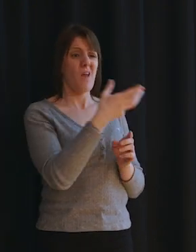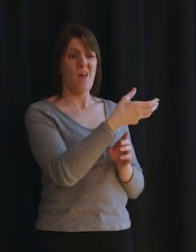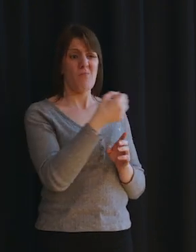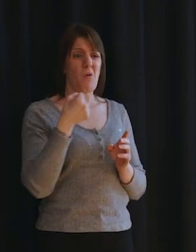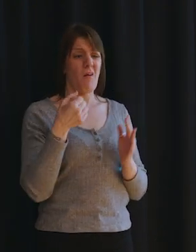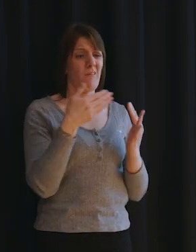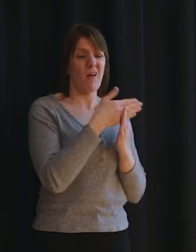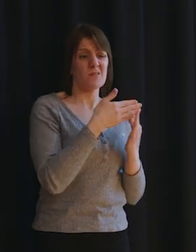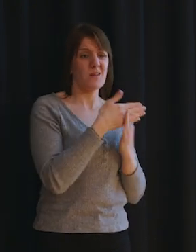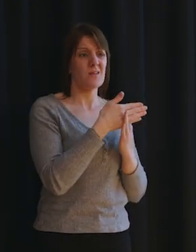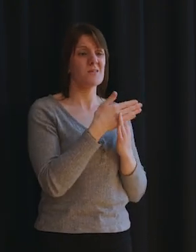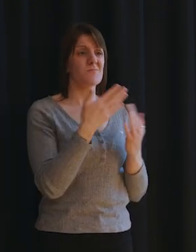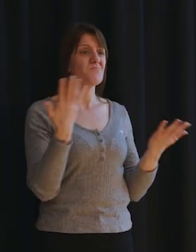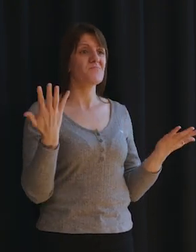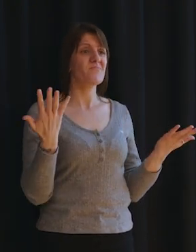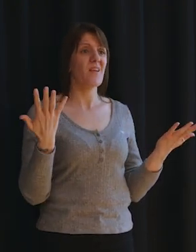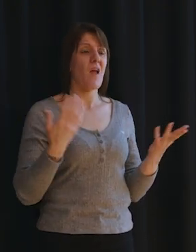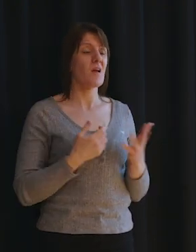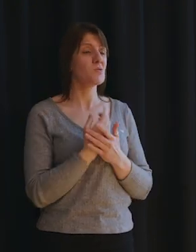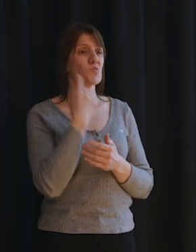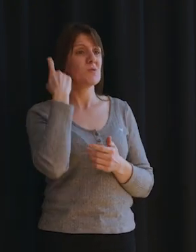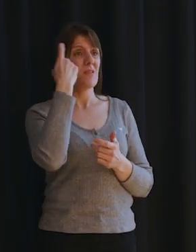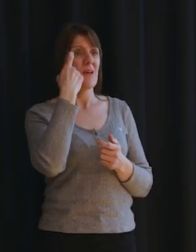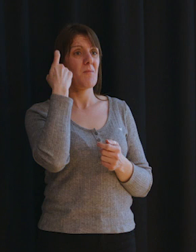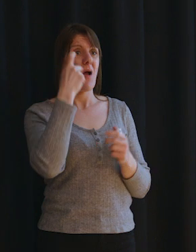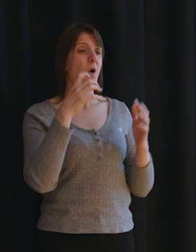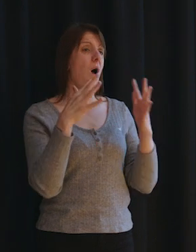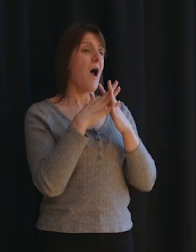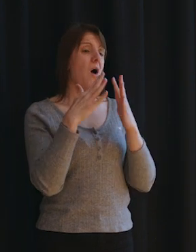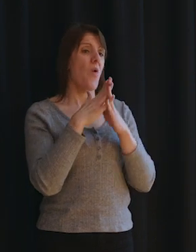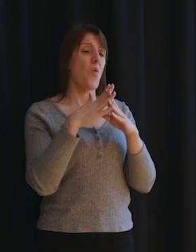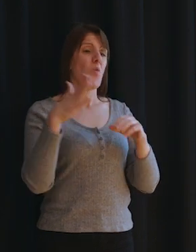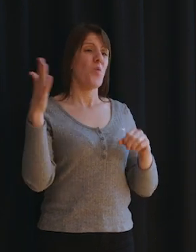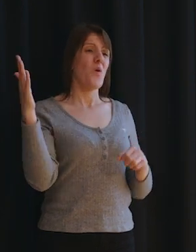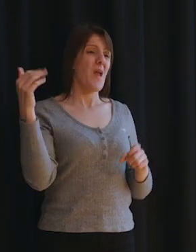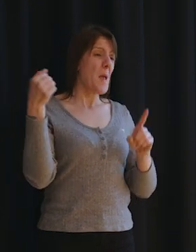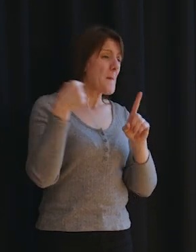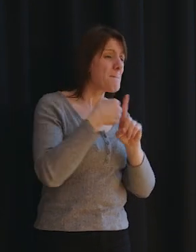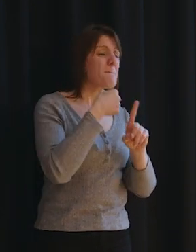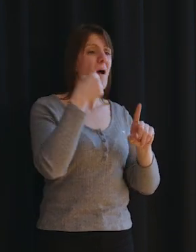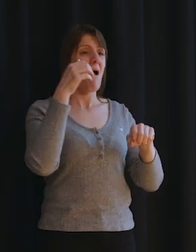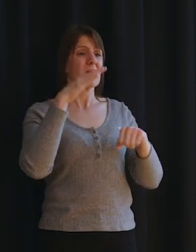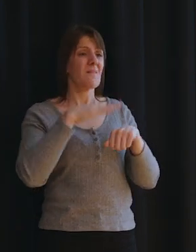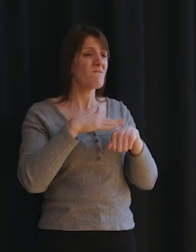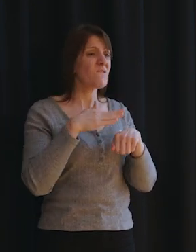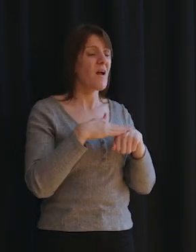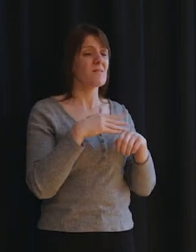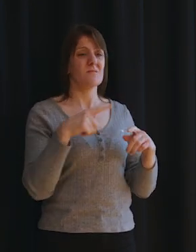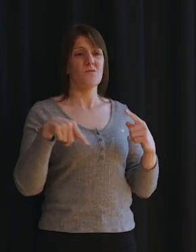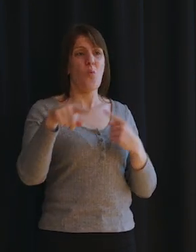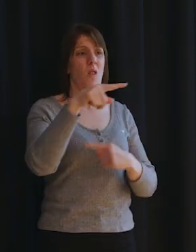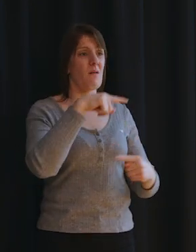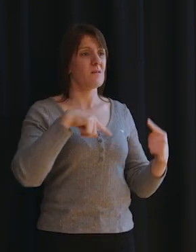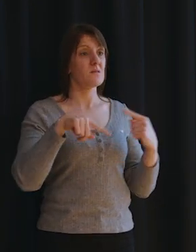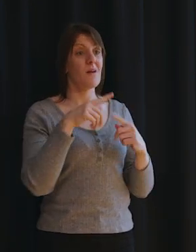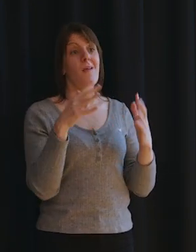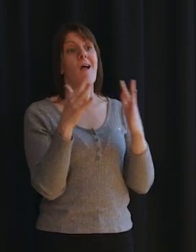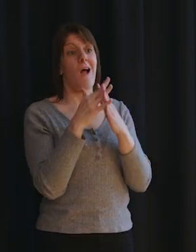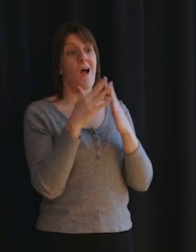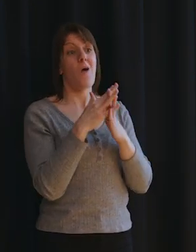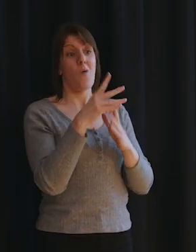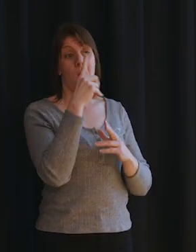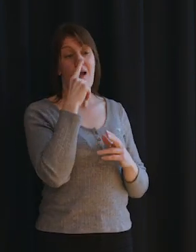need to kind of, think about how it impacts us. And primarily today, I'm thinking about how it impacts young people